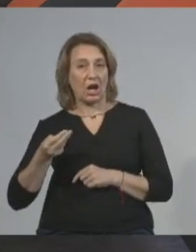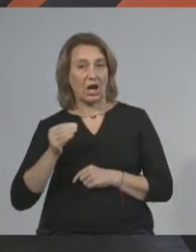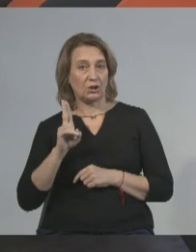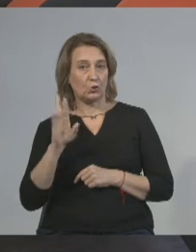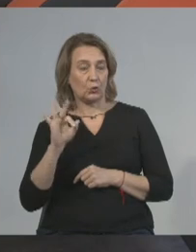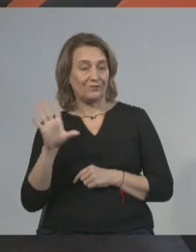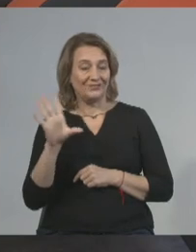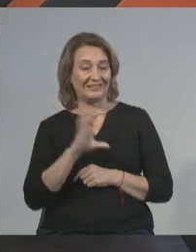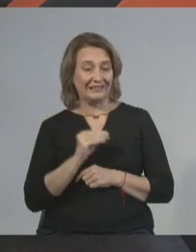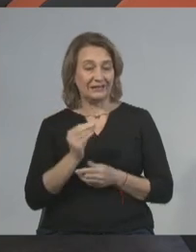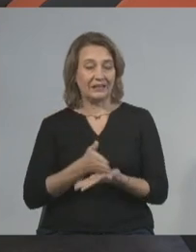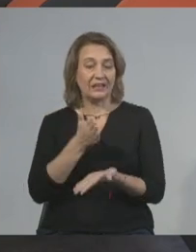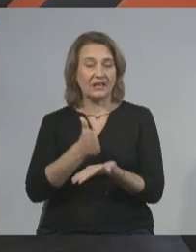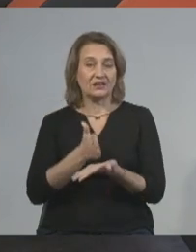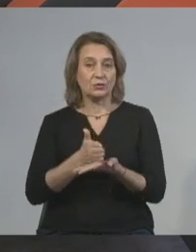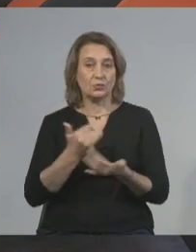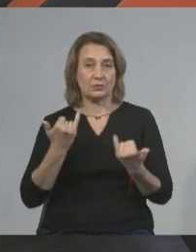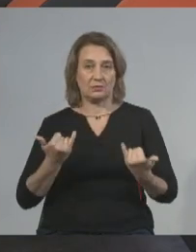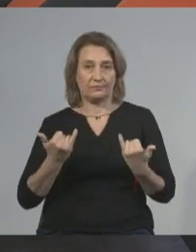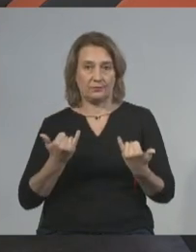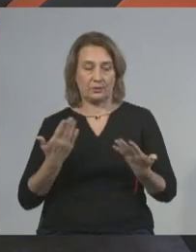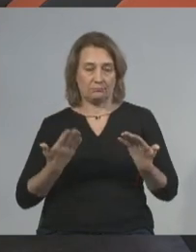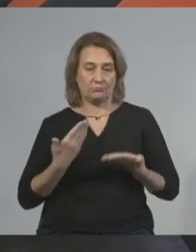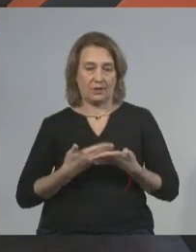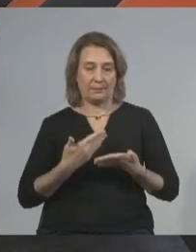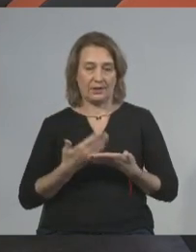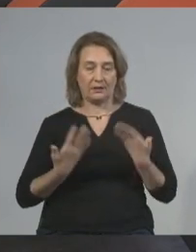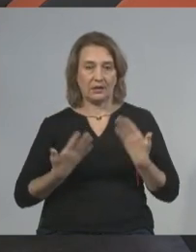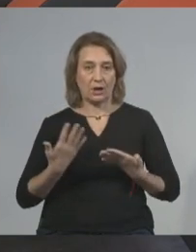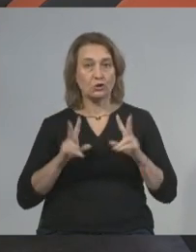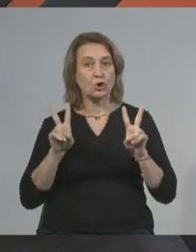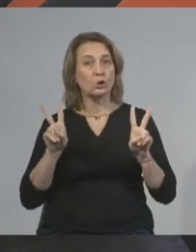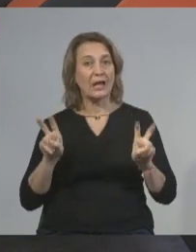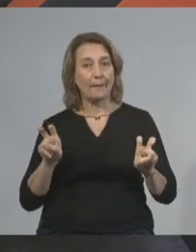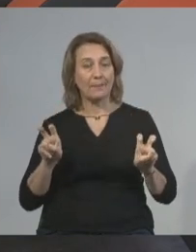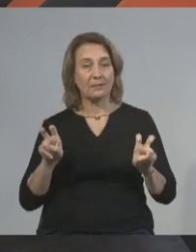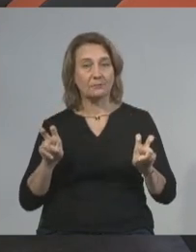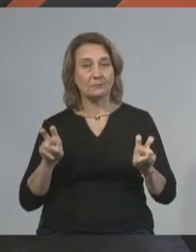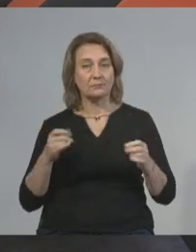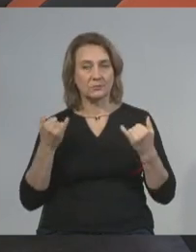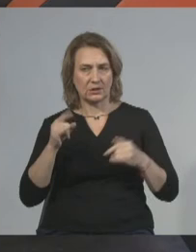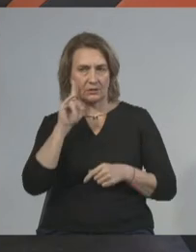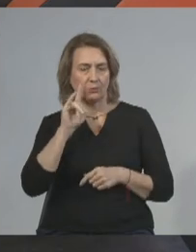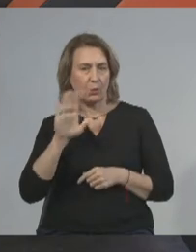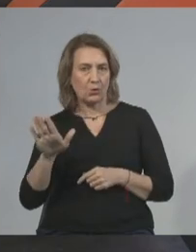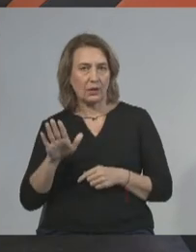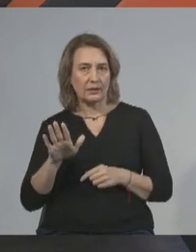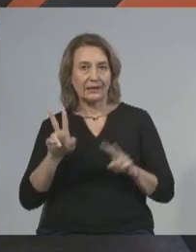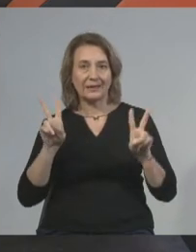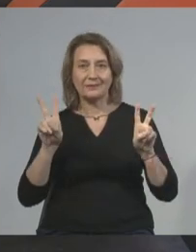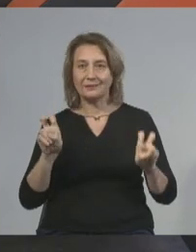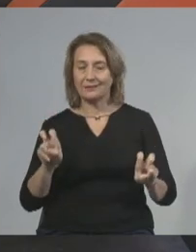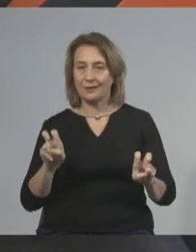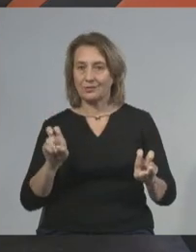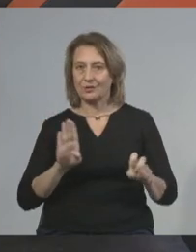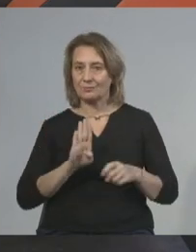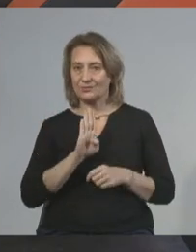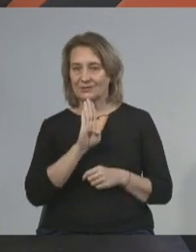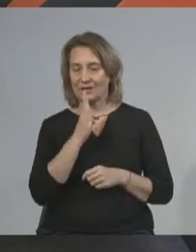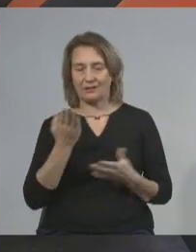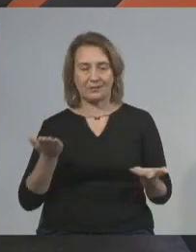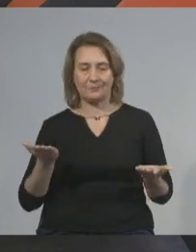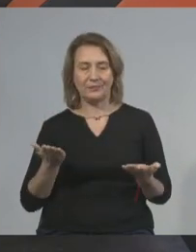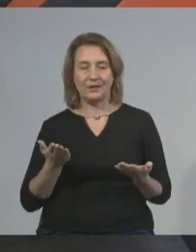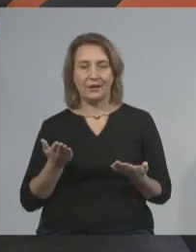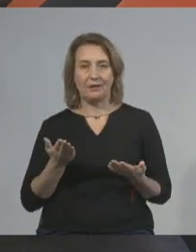houston co against poroshenko they now work against zelinski for example if we are talking about the popular topic of total